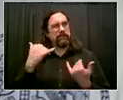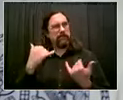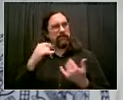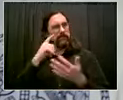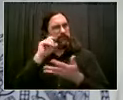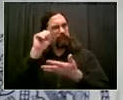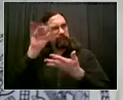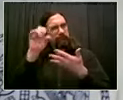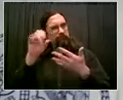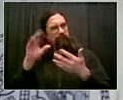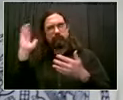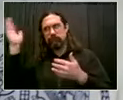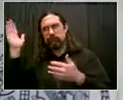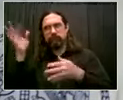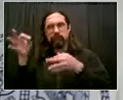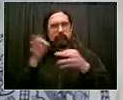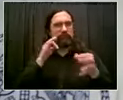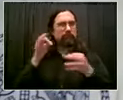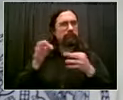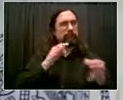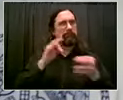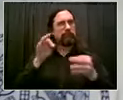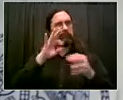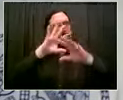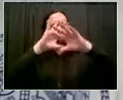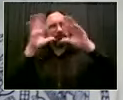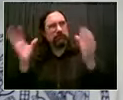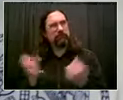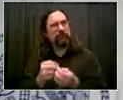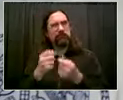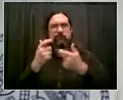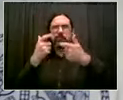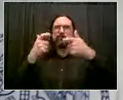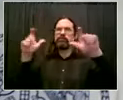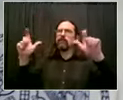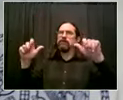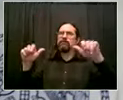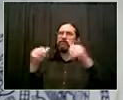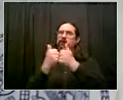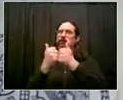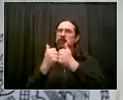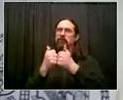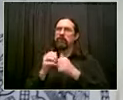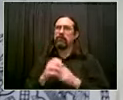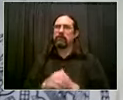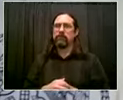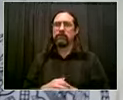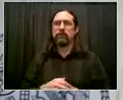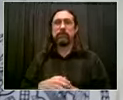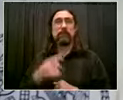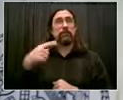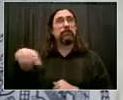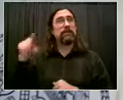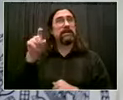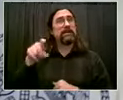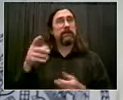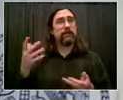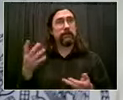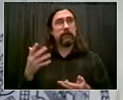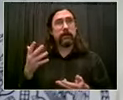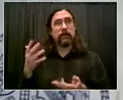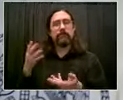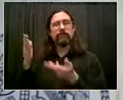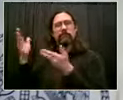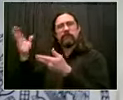We need help from the federal government. We need a real effort to stop the flow of guns into New York City. We need help from the state government.